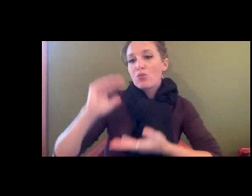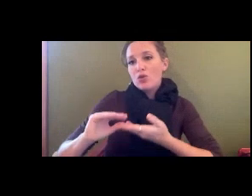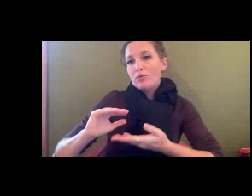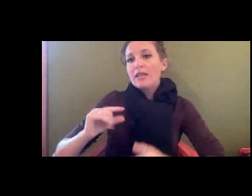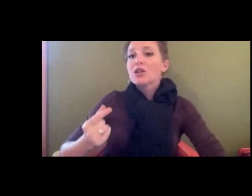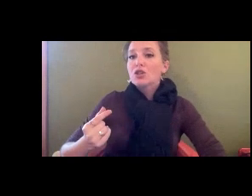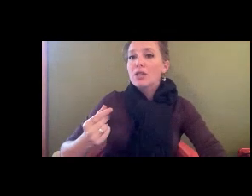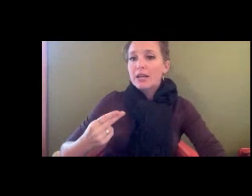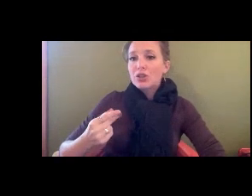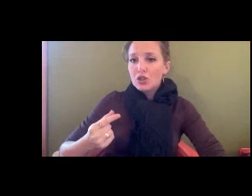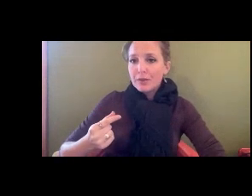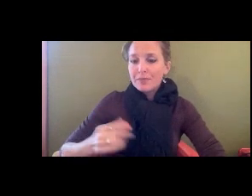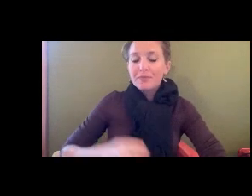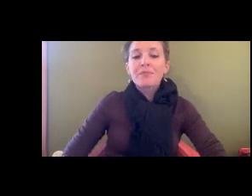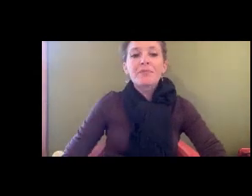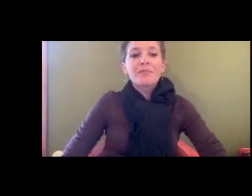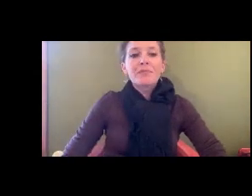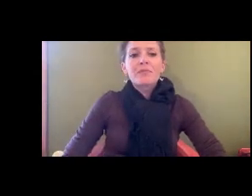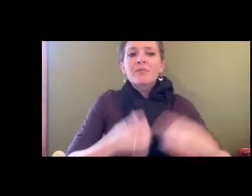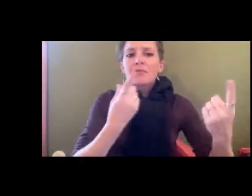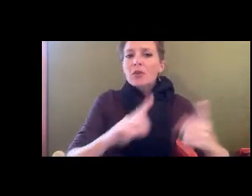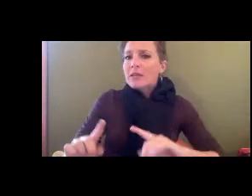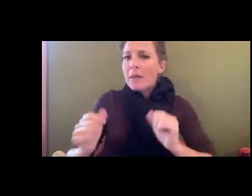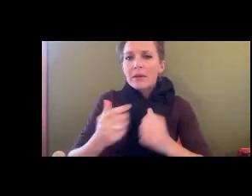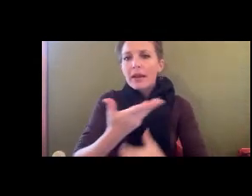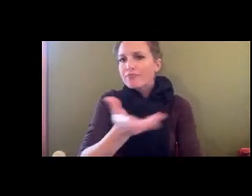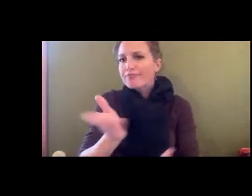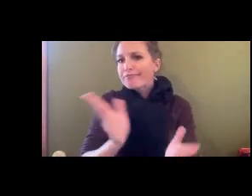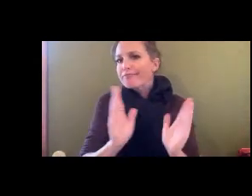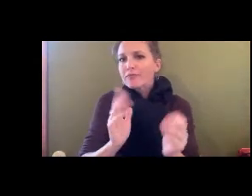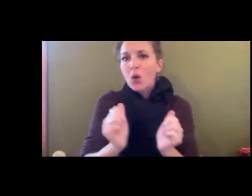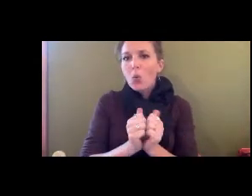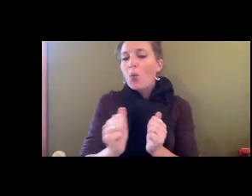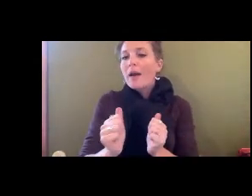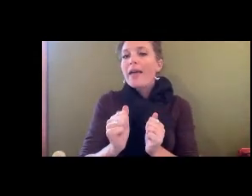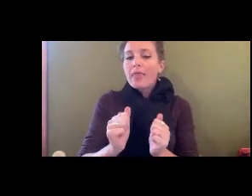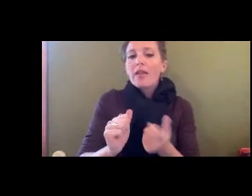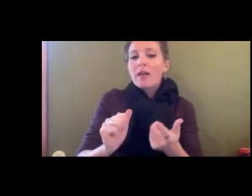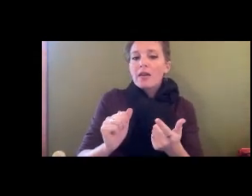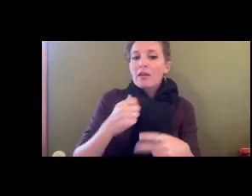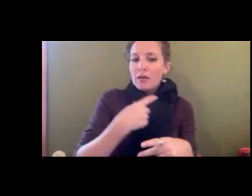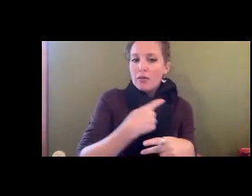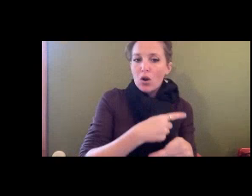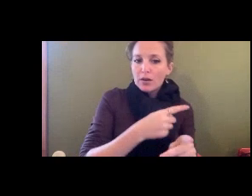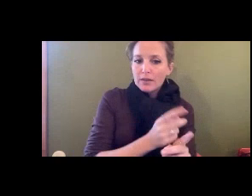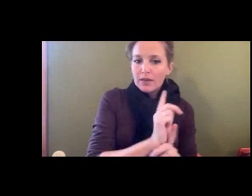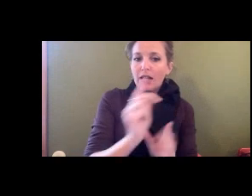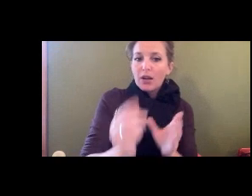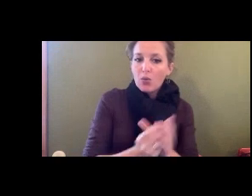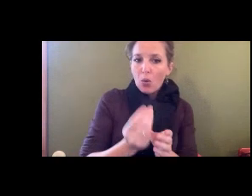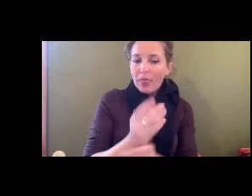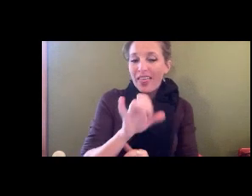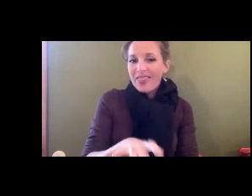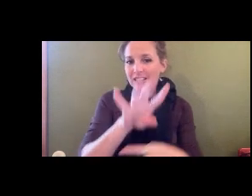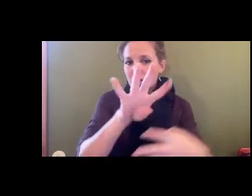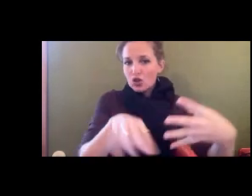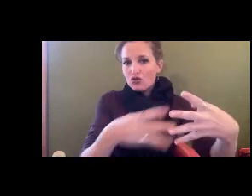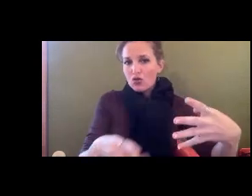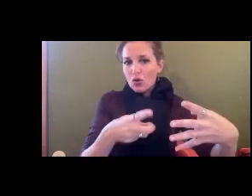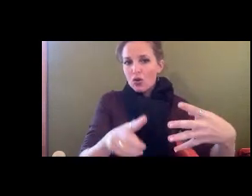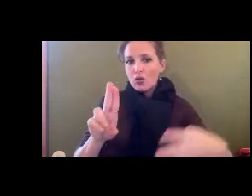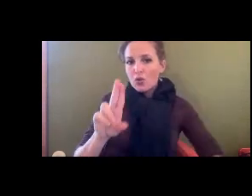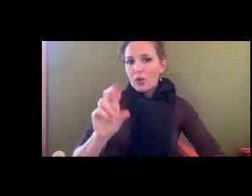Well, what's happening out there with agricultural productivity growth? This is a chart by the USDA Economic